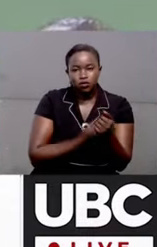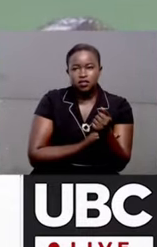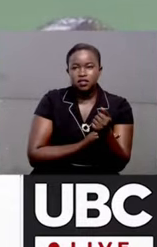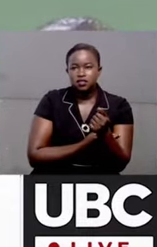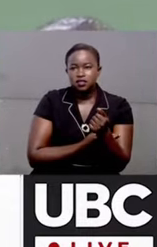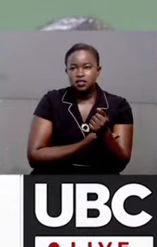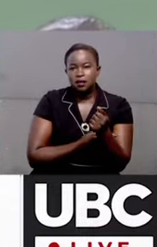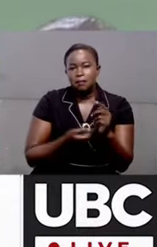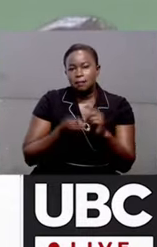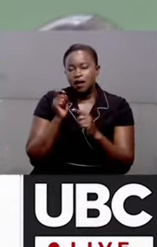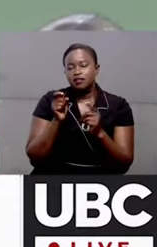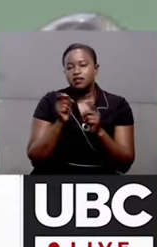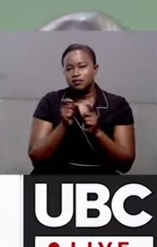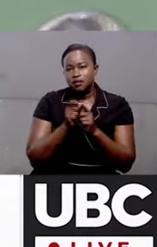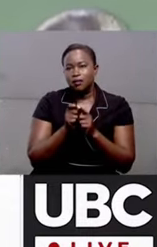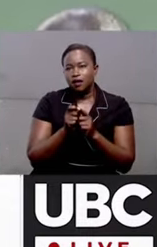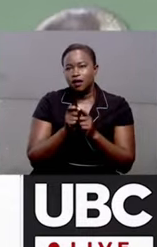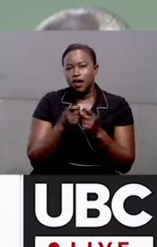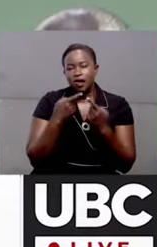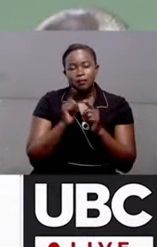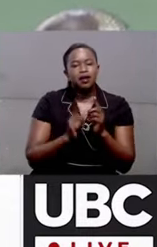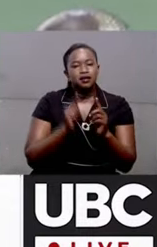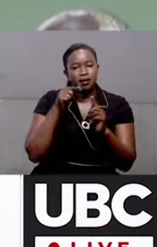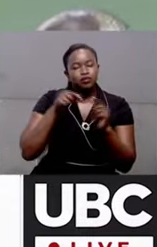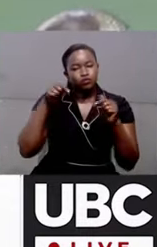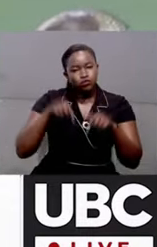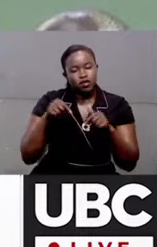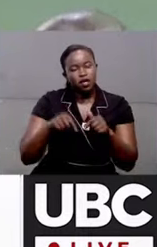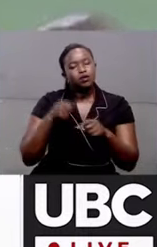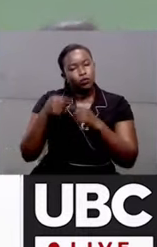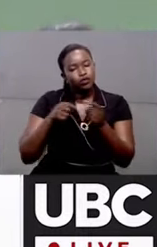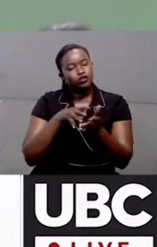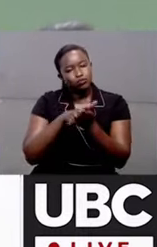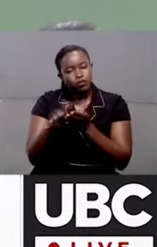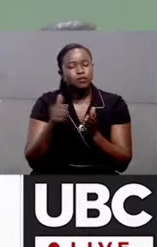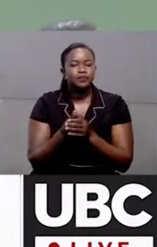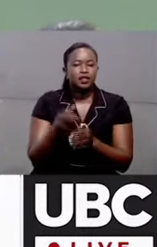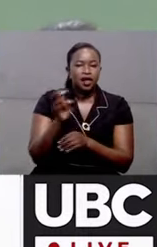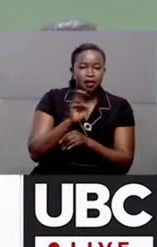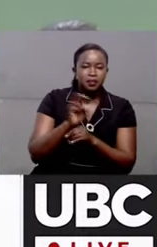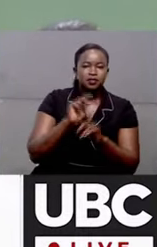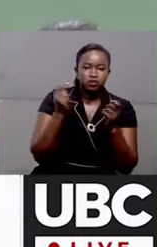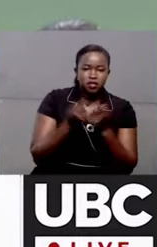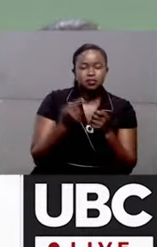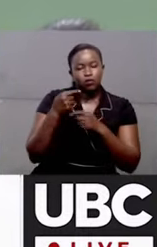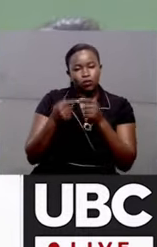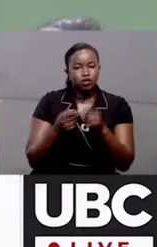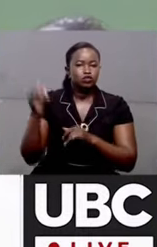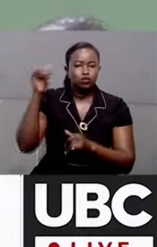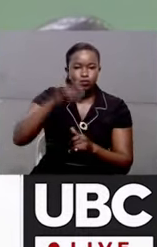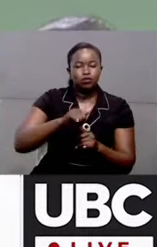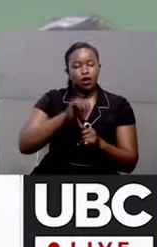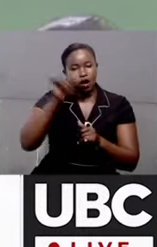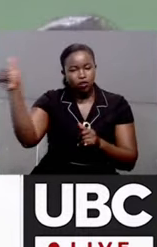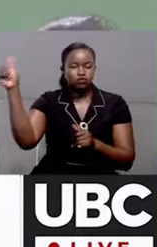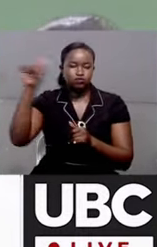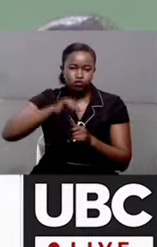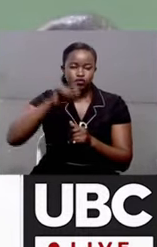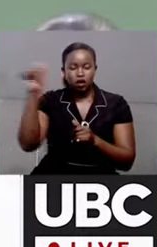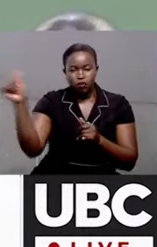in about December, but up to today, expenses are going on, inspection teams are flying in and out in